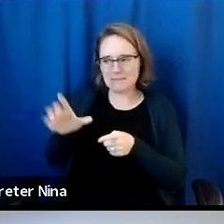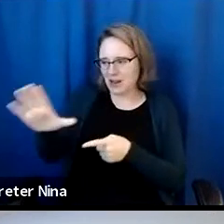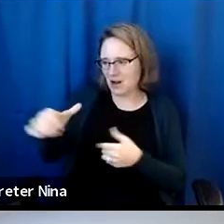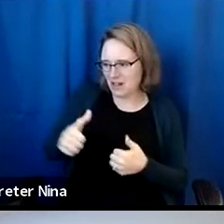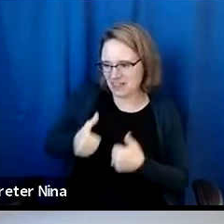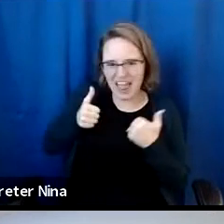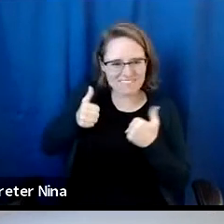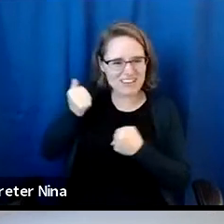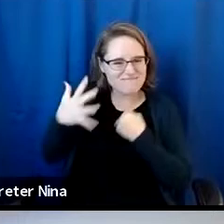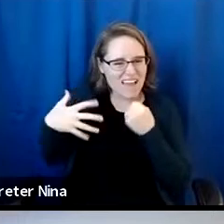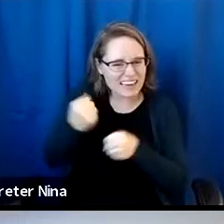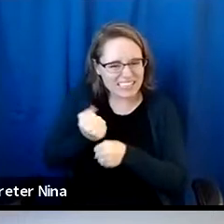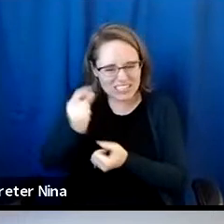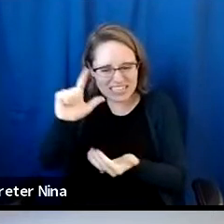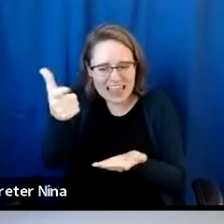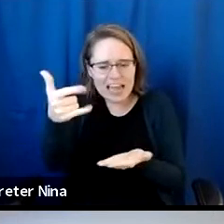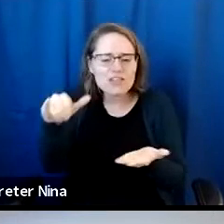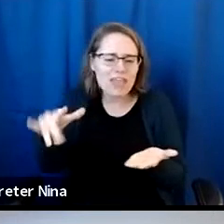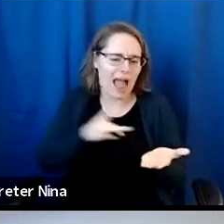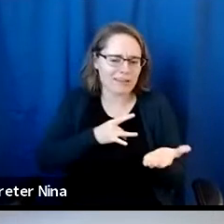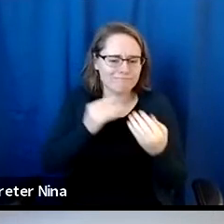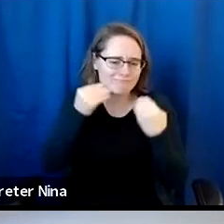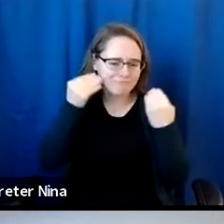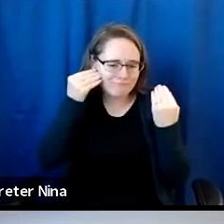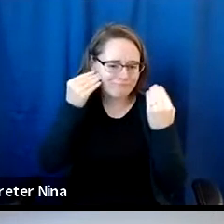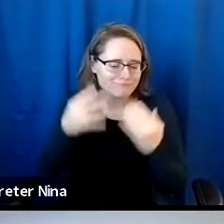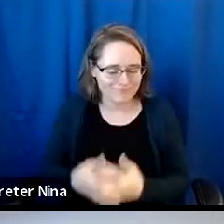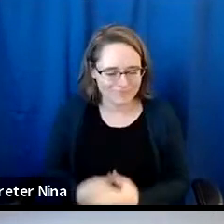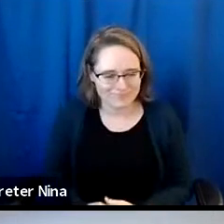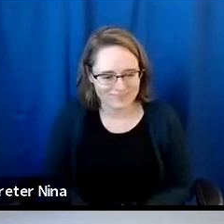these years. Those are the things that make me smile.